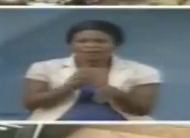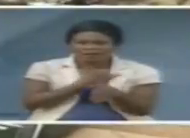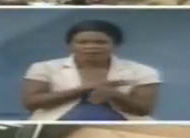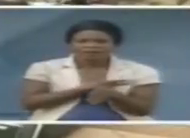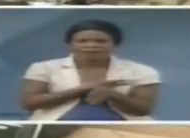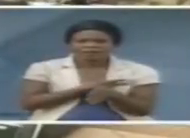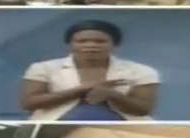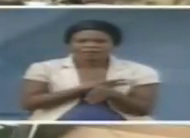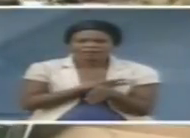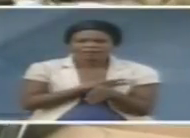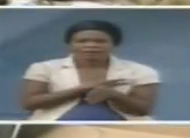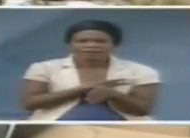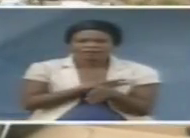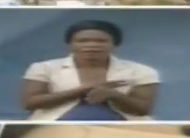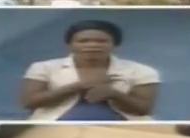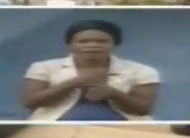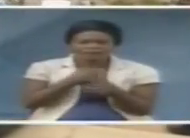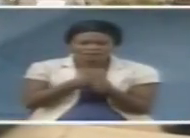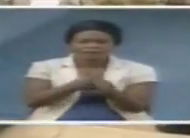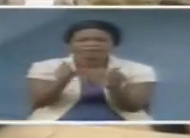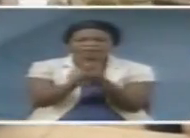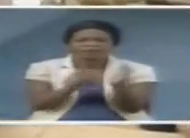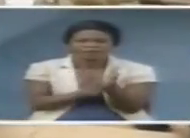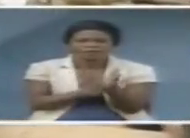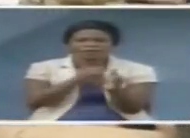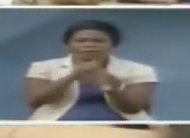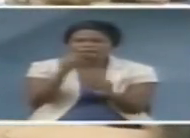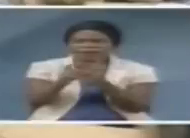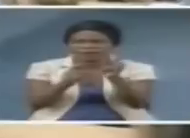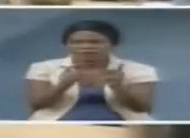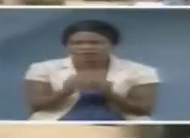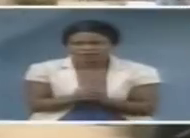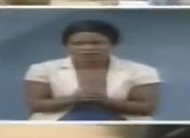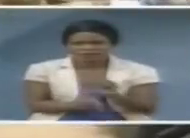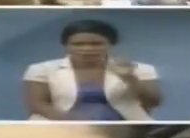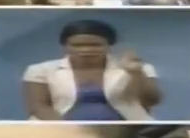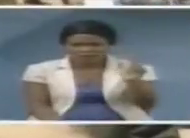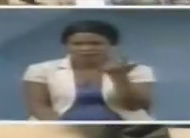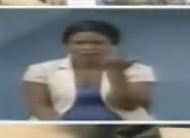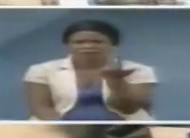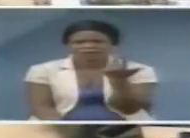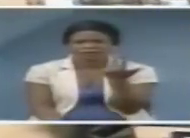Mr. Speaker, we are fixing the law, not the processes.